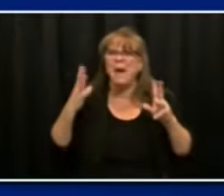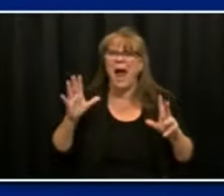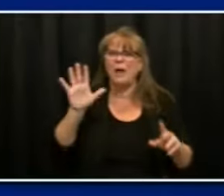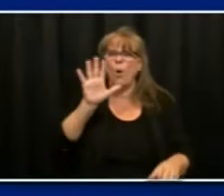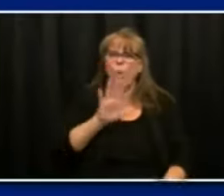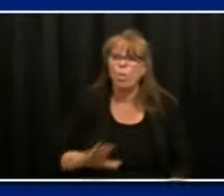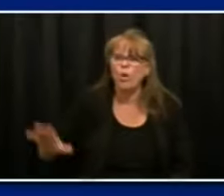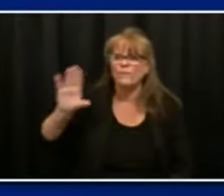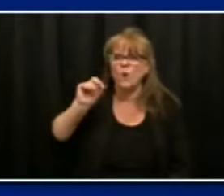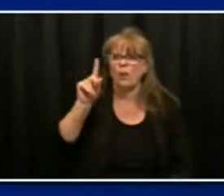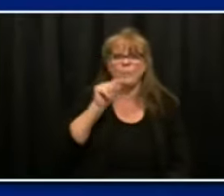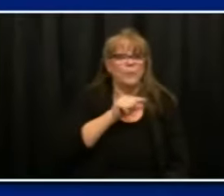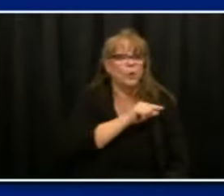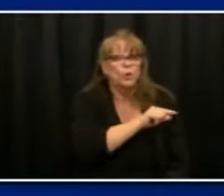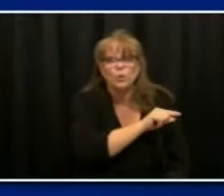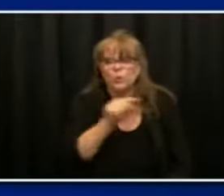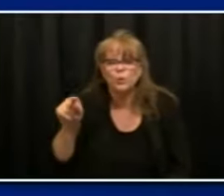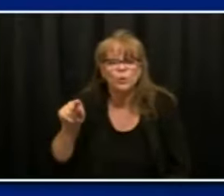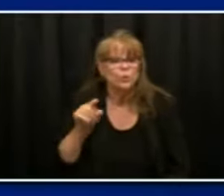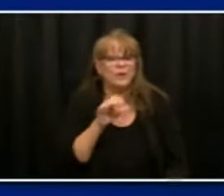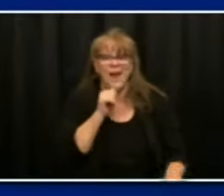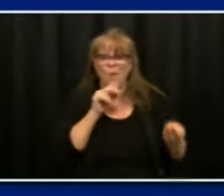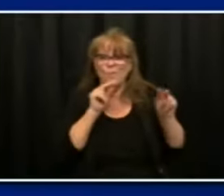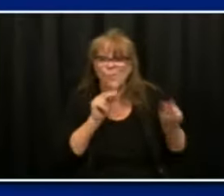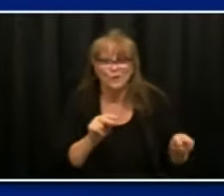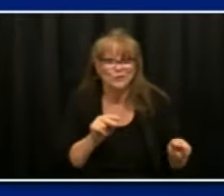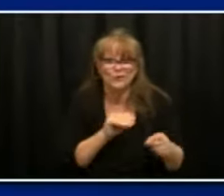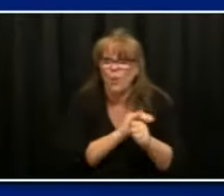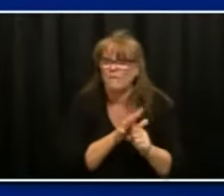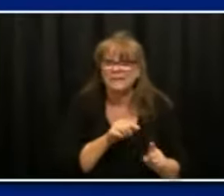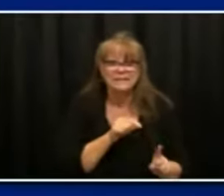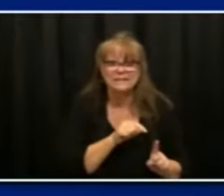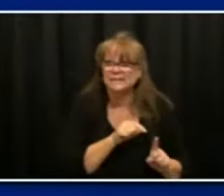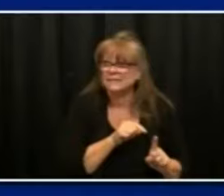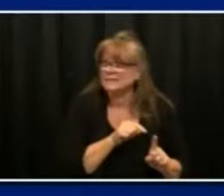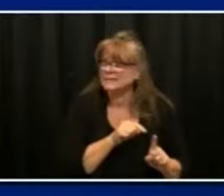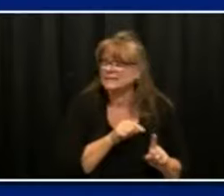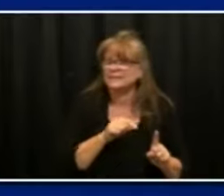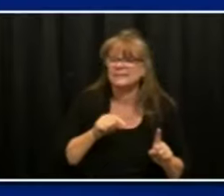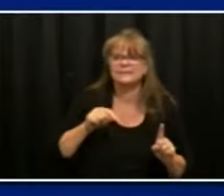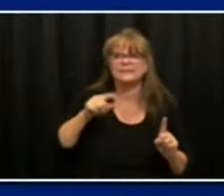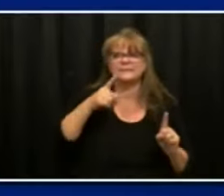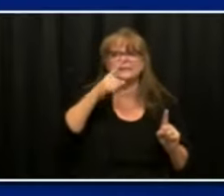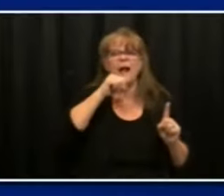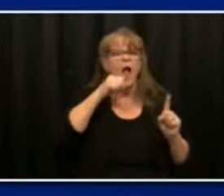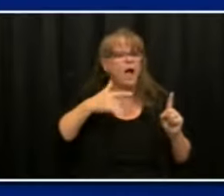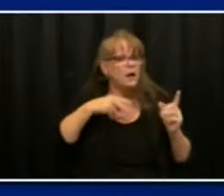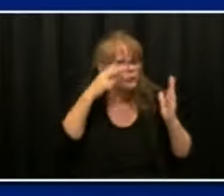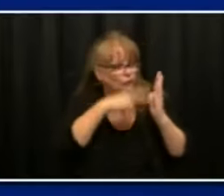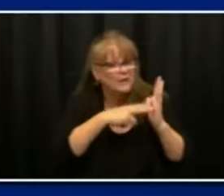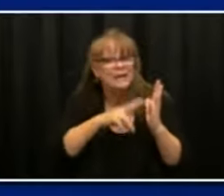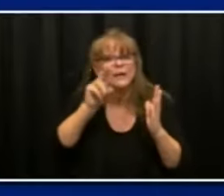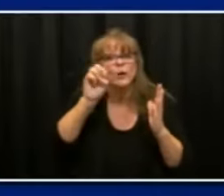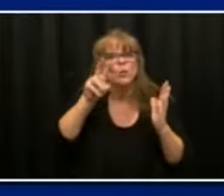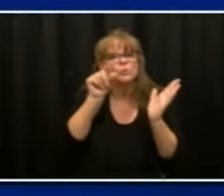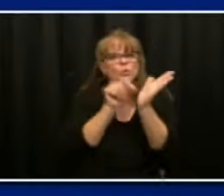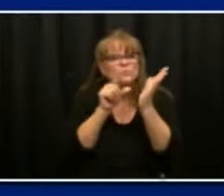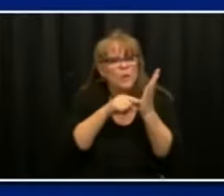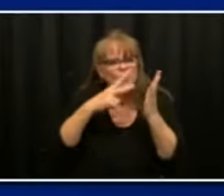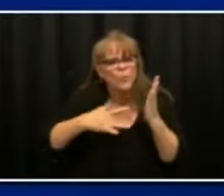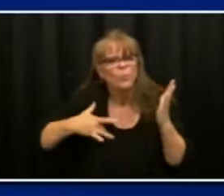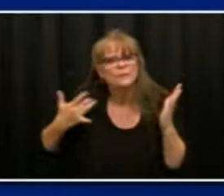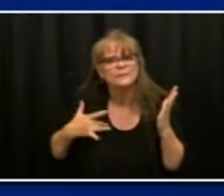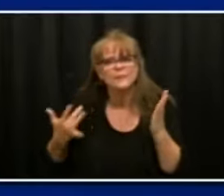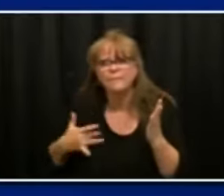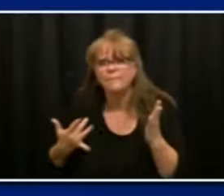your articles, sorry, folks in the room, the much greater number of Coloradans who are not reading your articles or watching this, we need to